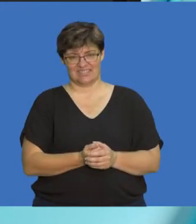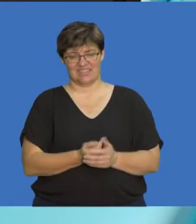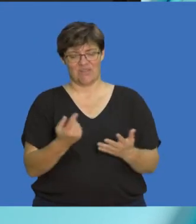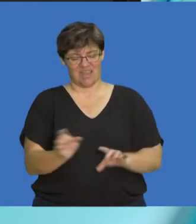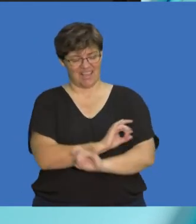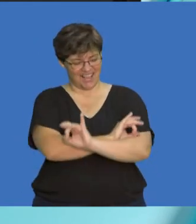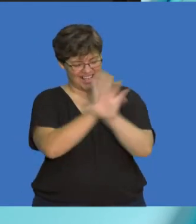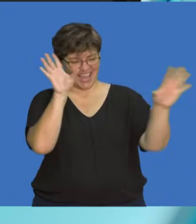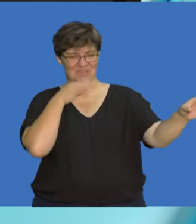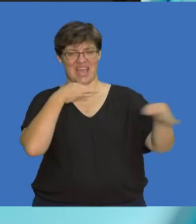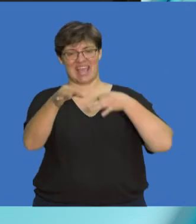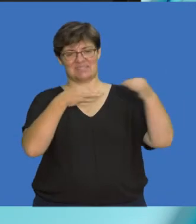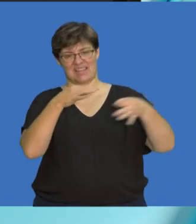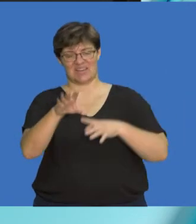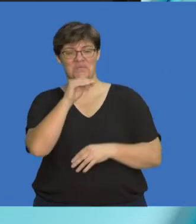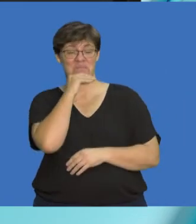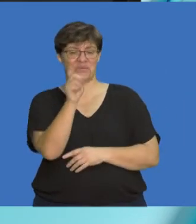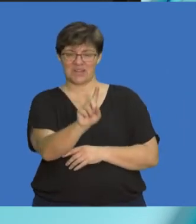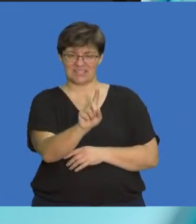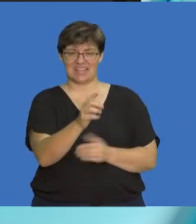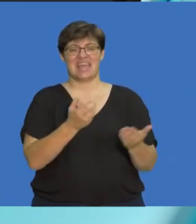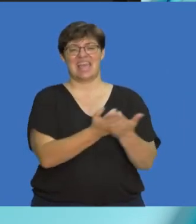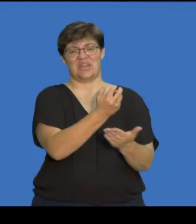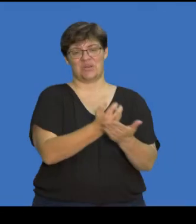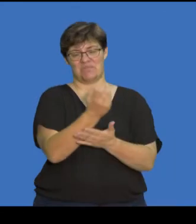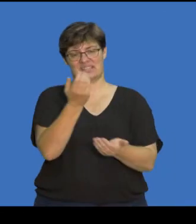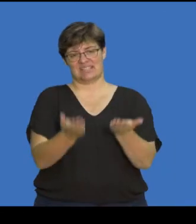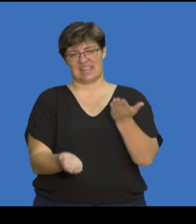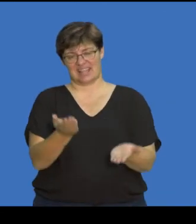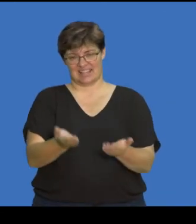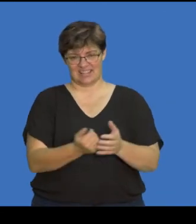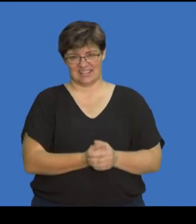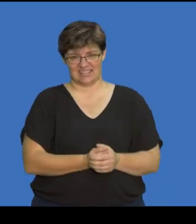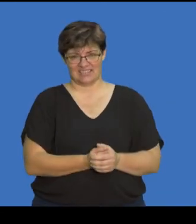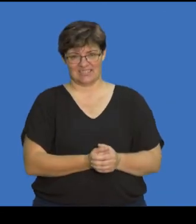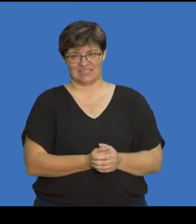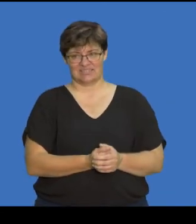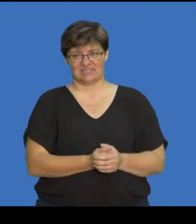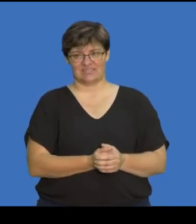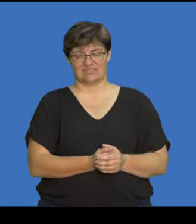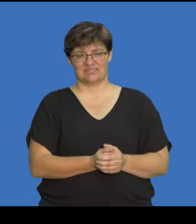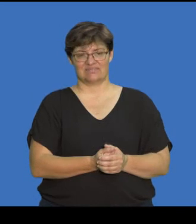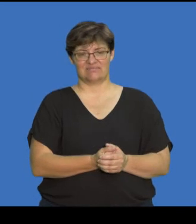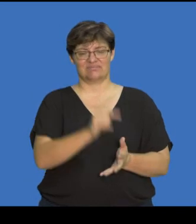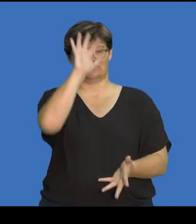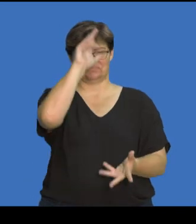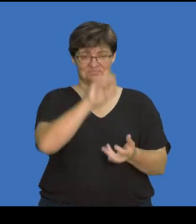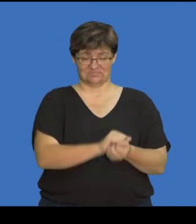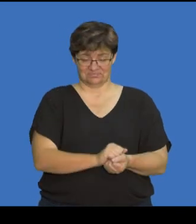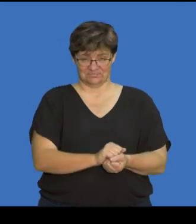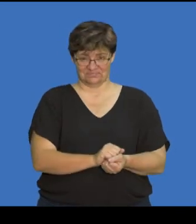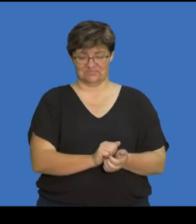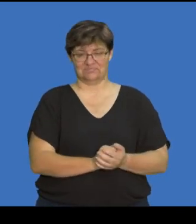to you what we mean by economies of scale. Okay, in conclusion,